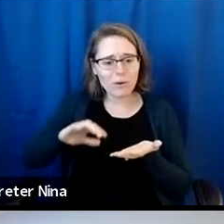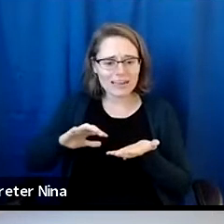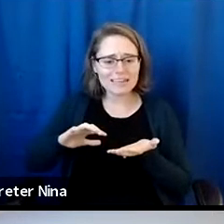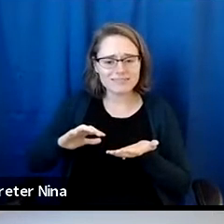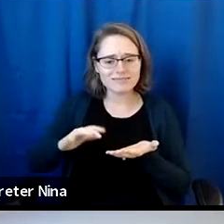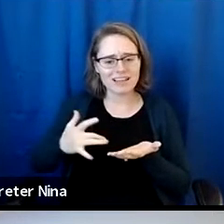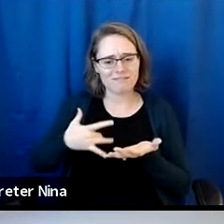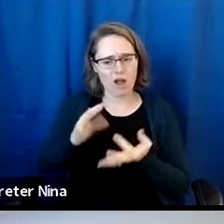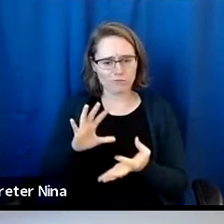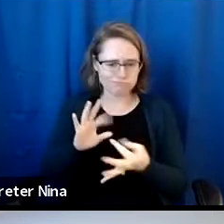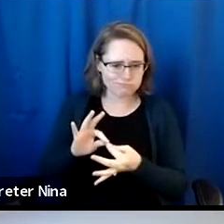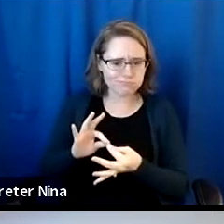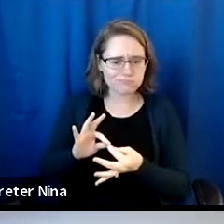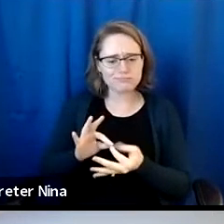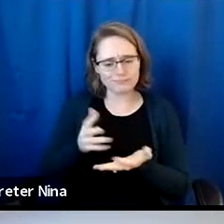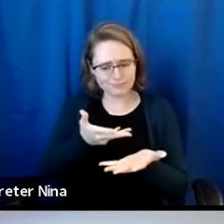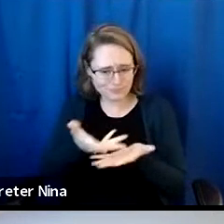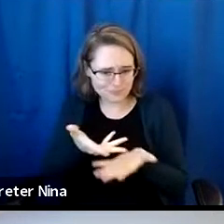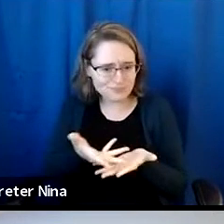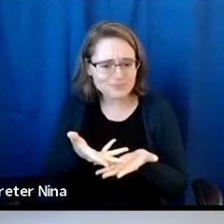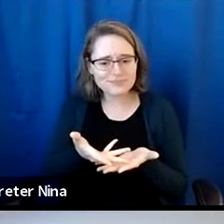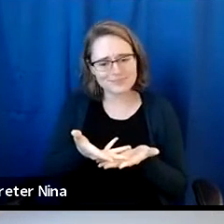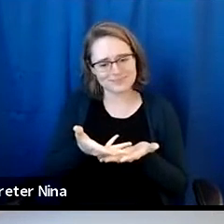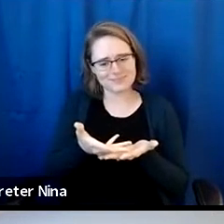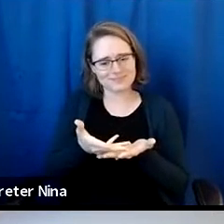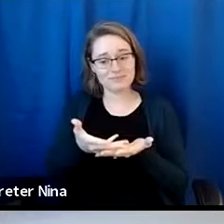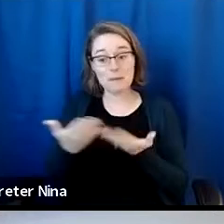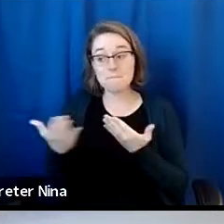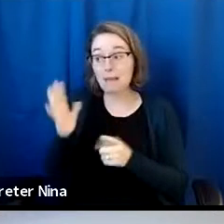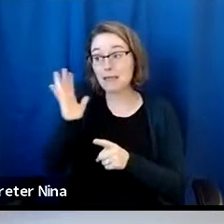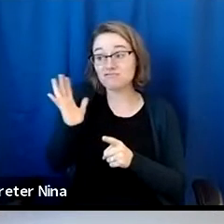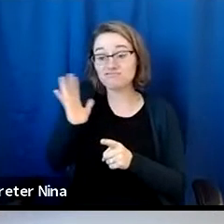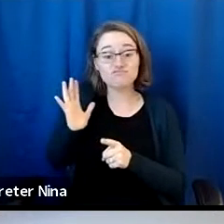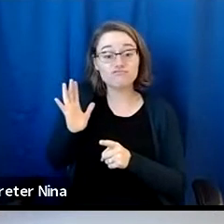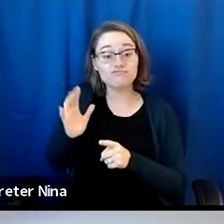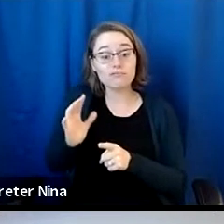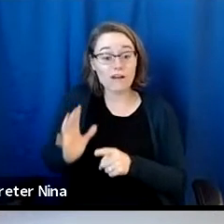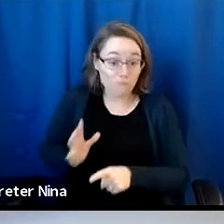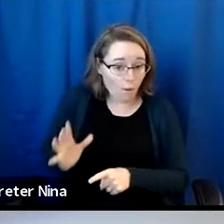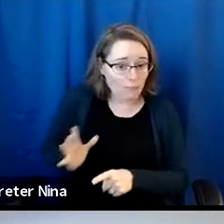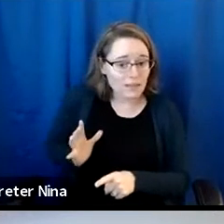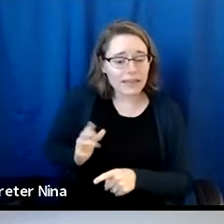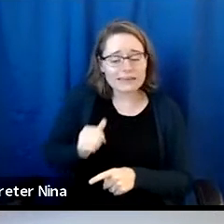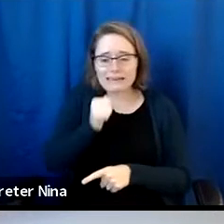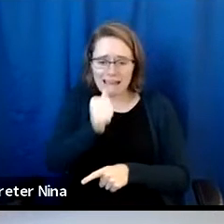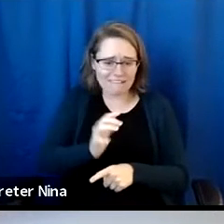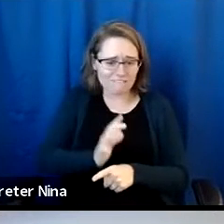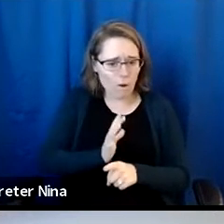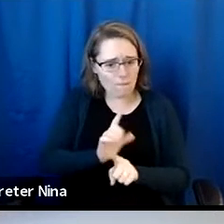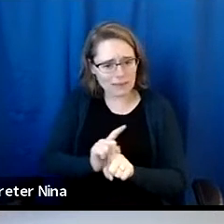have talked with, informally mentored, formally mentored, however that